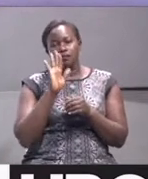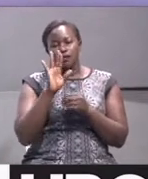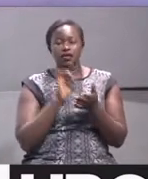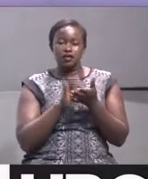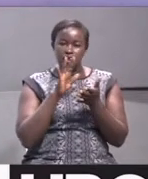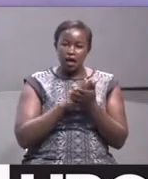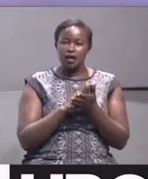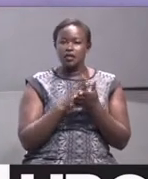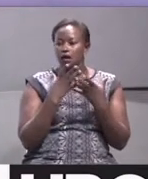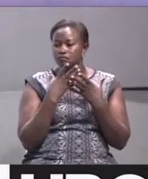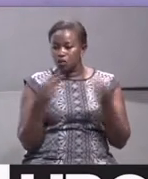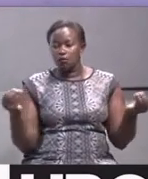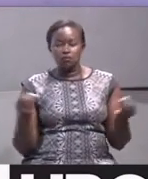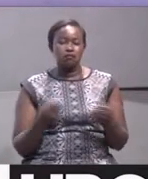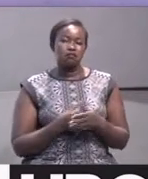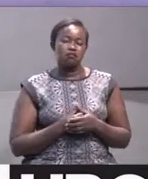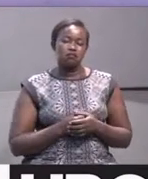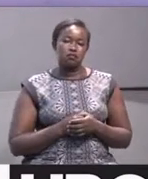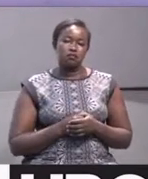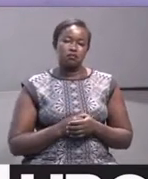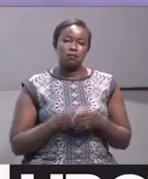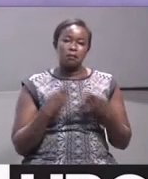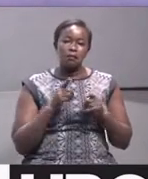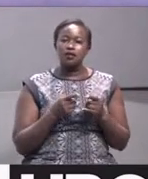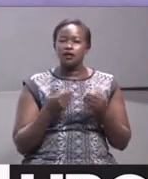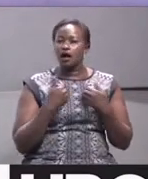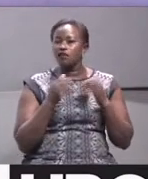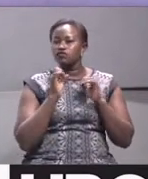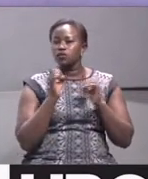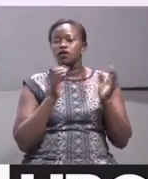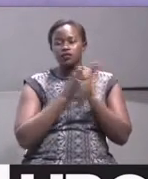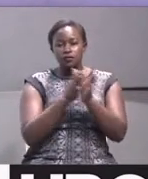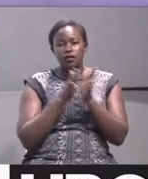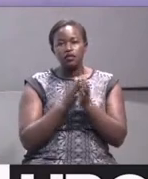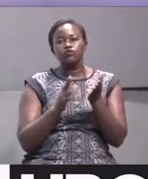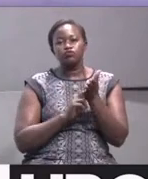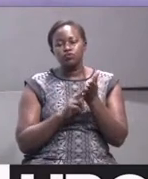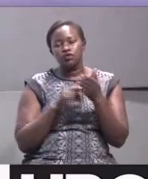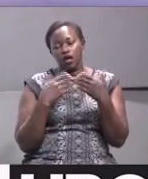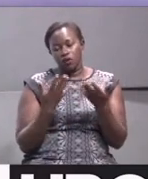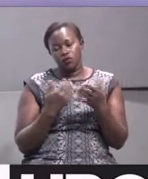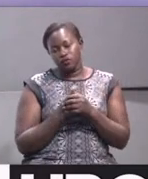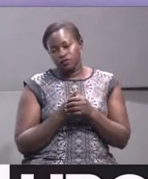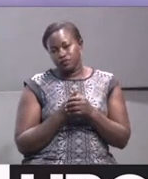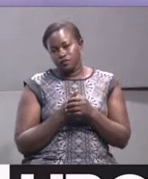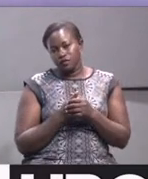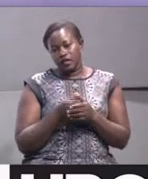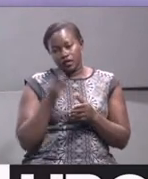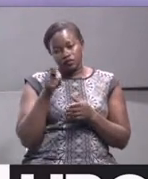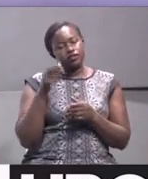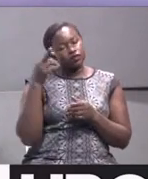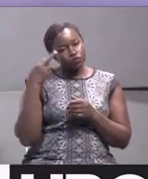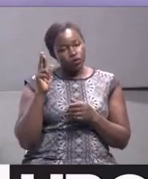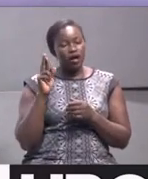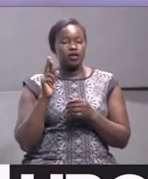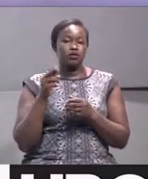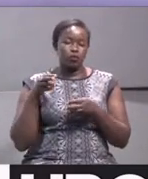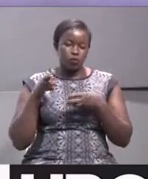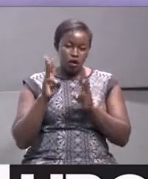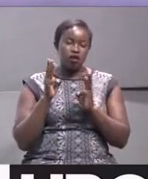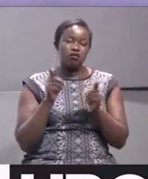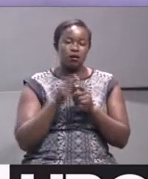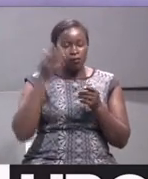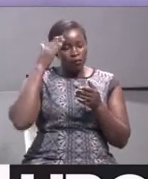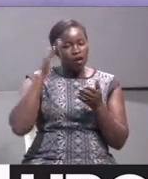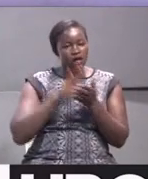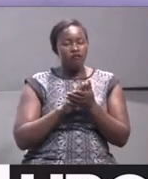going and without any explanation on how it has been used. This is a step in the right direction, and I believe it will go a long